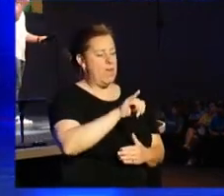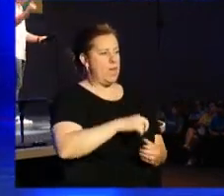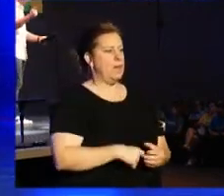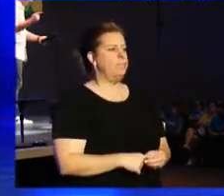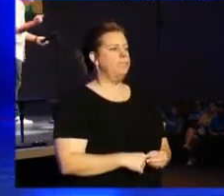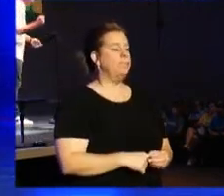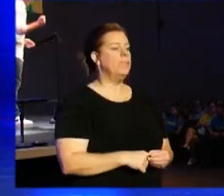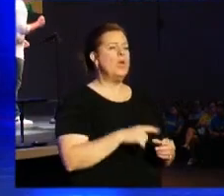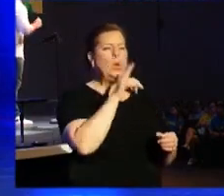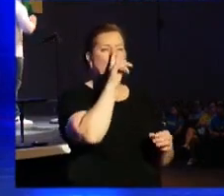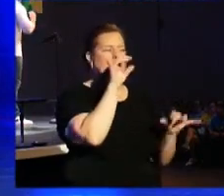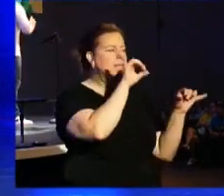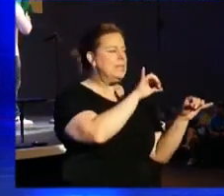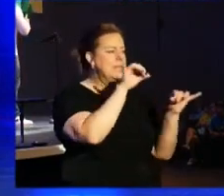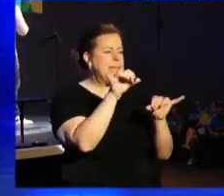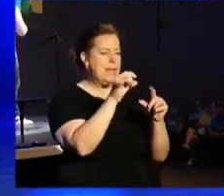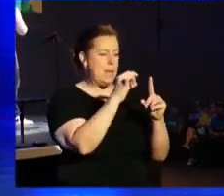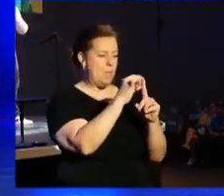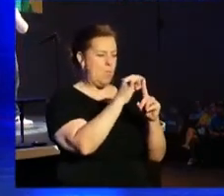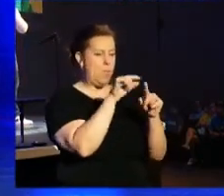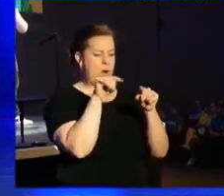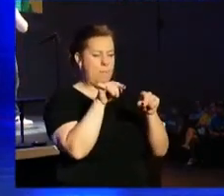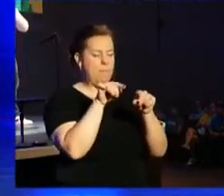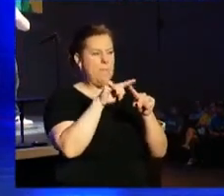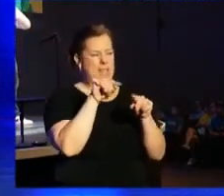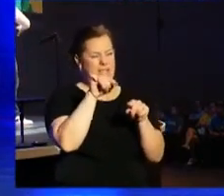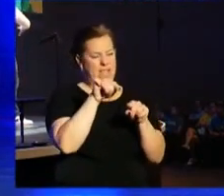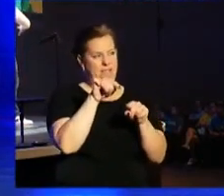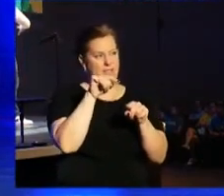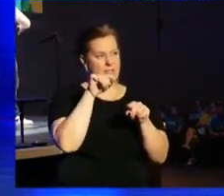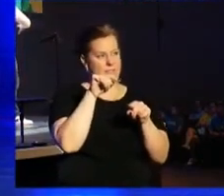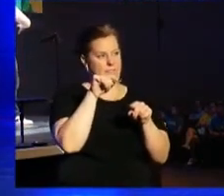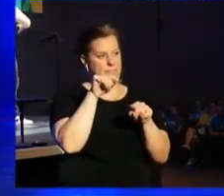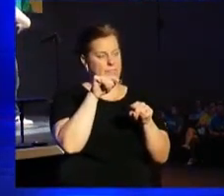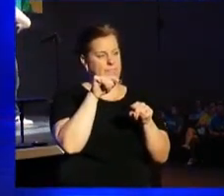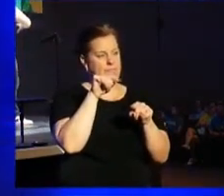one difference. Philanthropia is kindness in action.